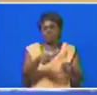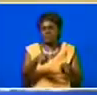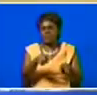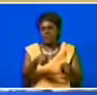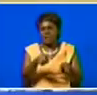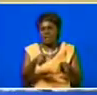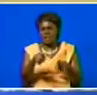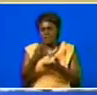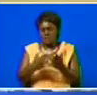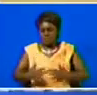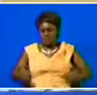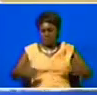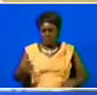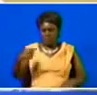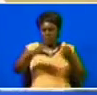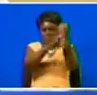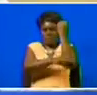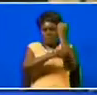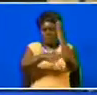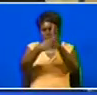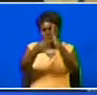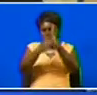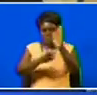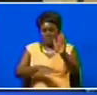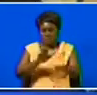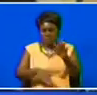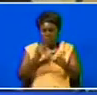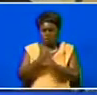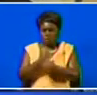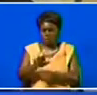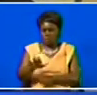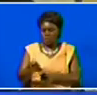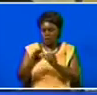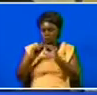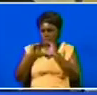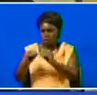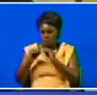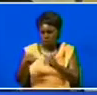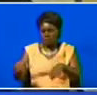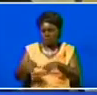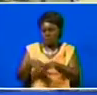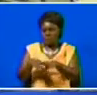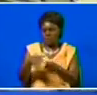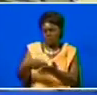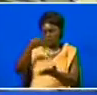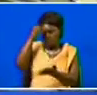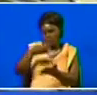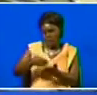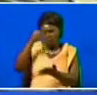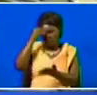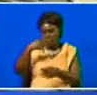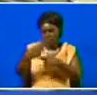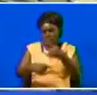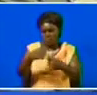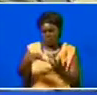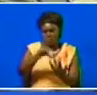of the refugees arrived into the camp with tailoring skills, and it was their duty to pass on the craft to members who were learning at the time. The process